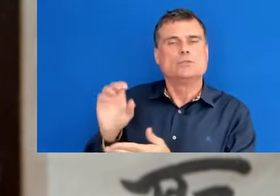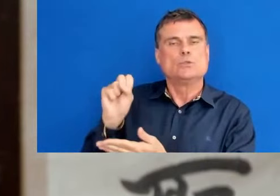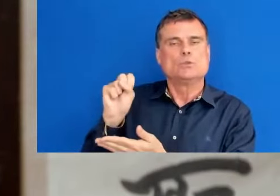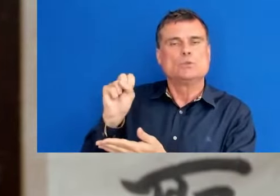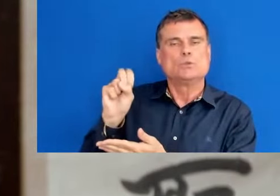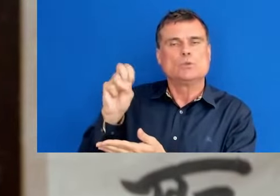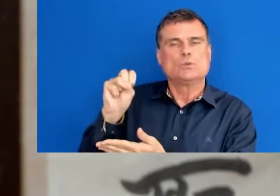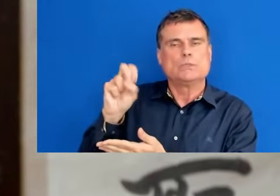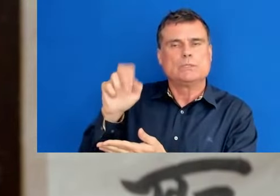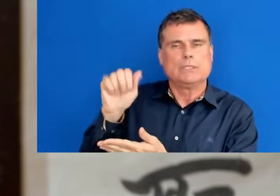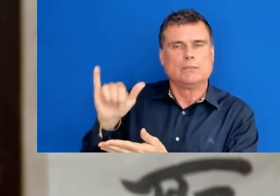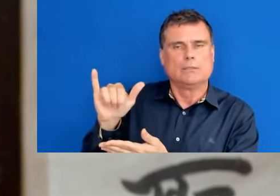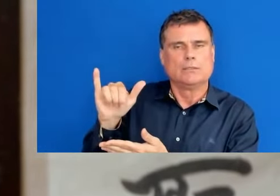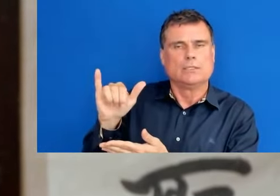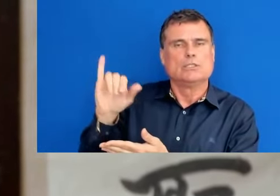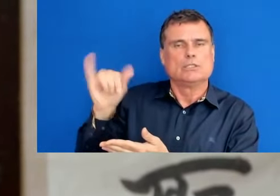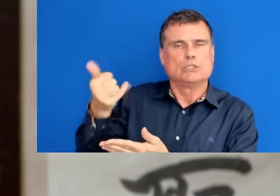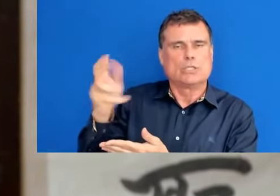Chant.